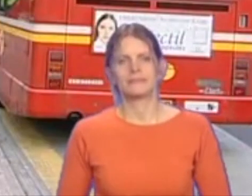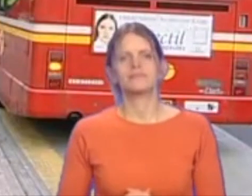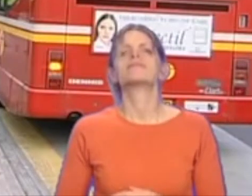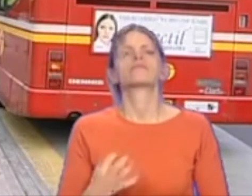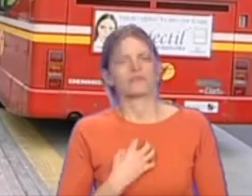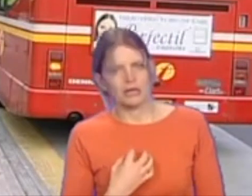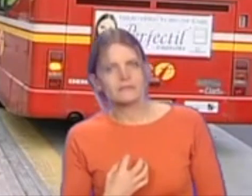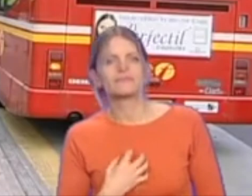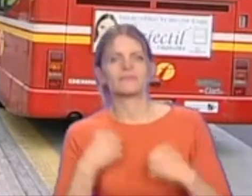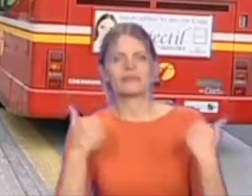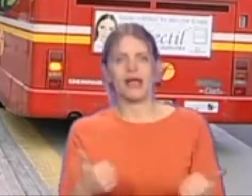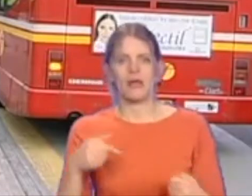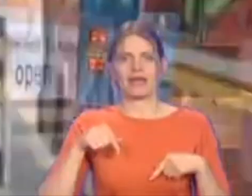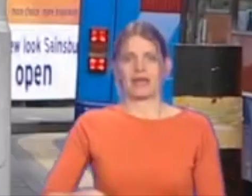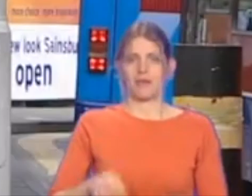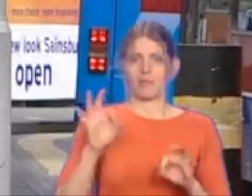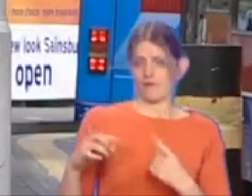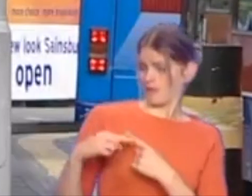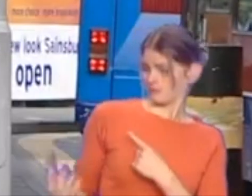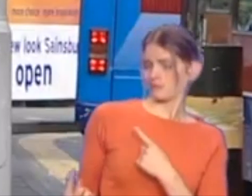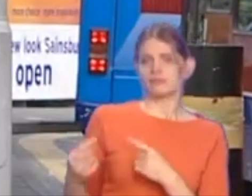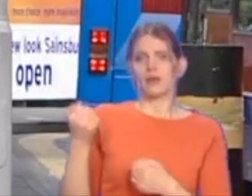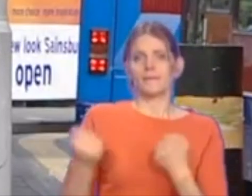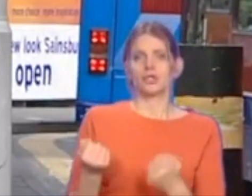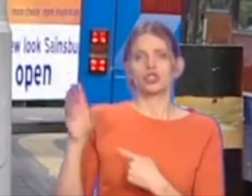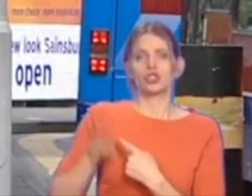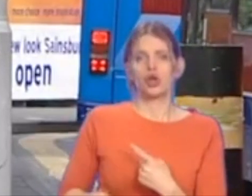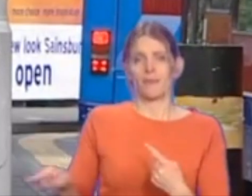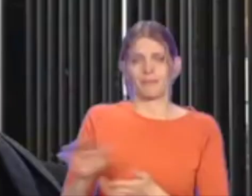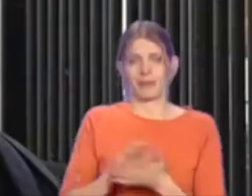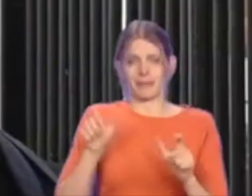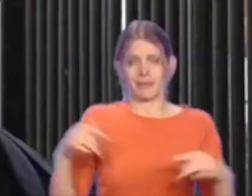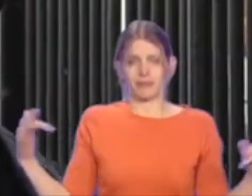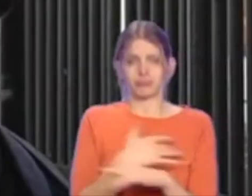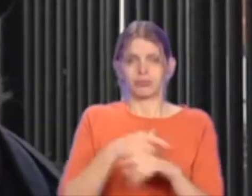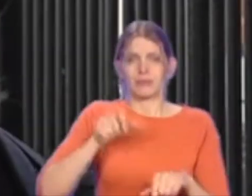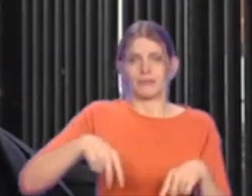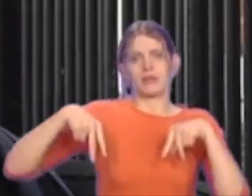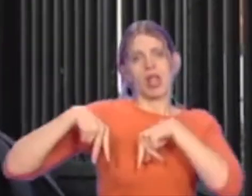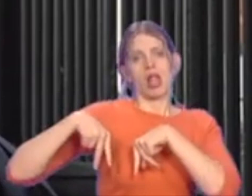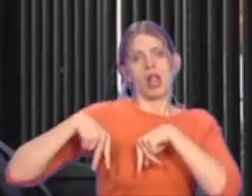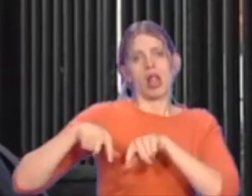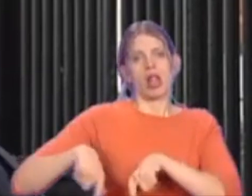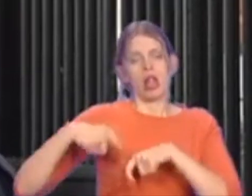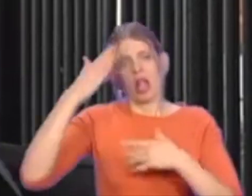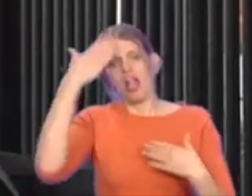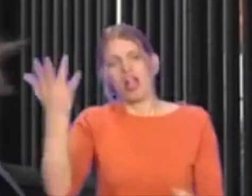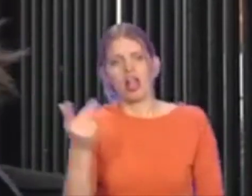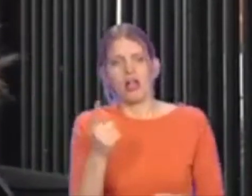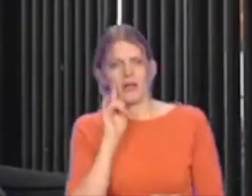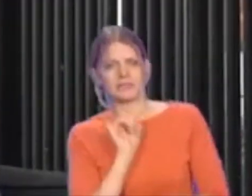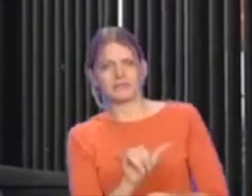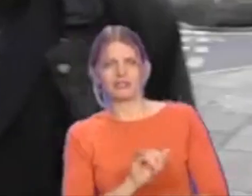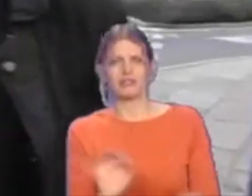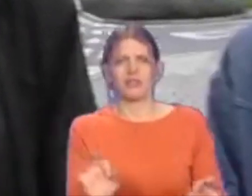this here, which is absolutely ideal because you're on a corner, you've got a bus stop, that means that people are standing there and there's no suspicion attached to